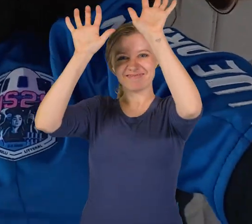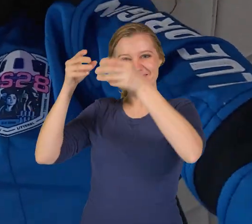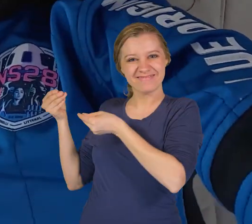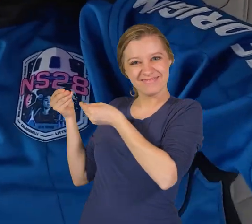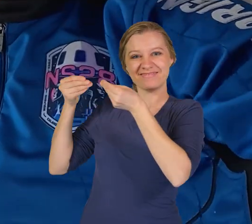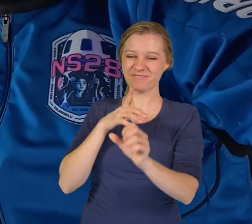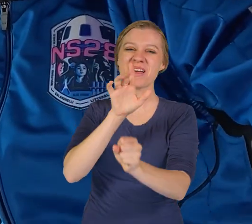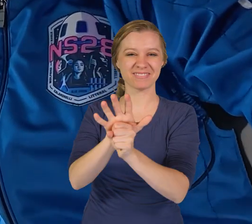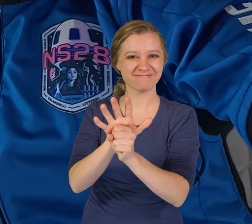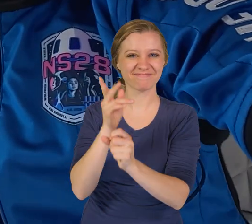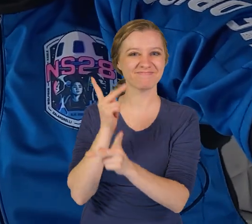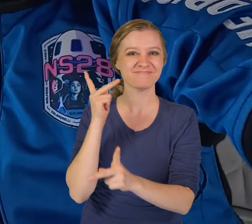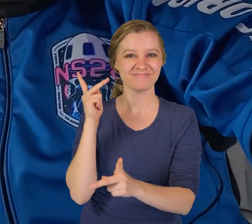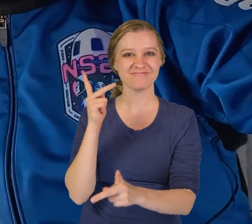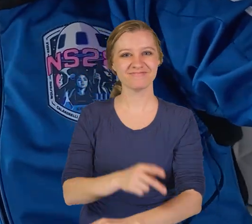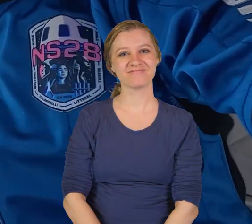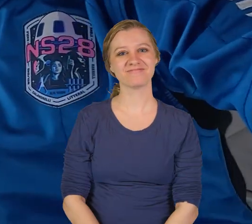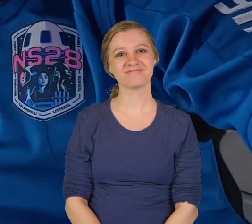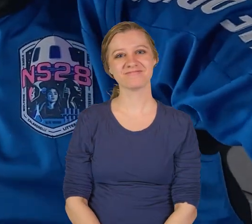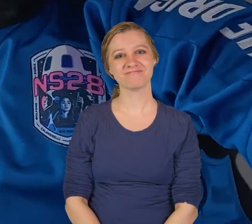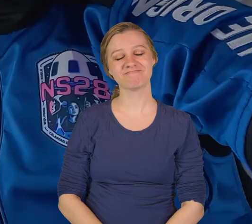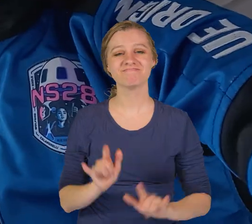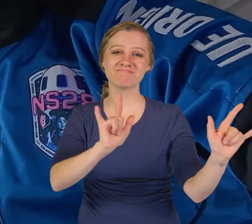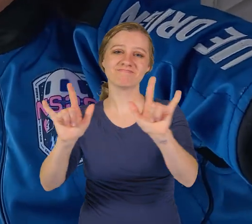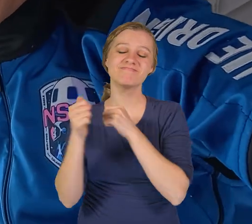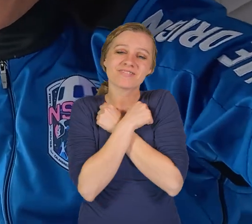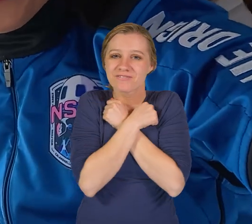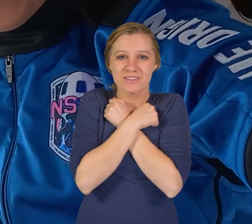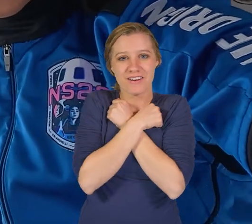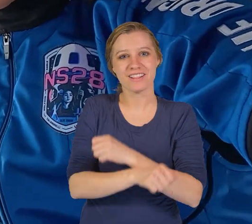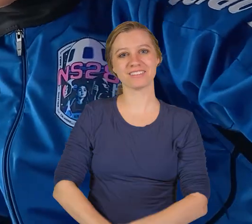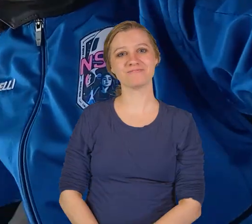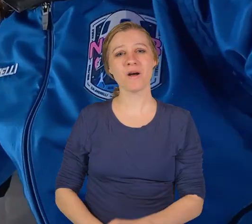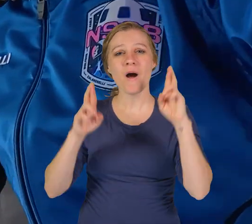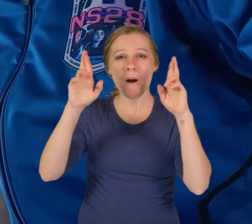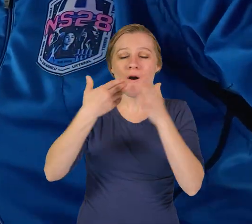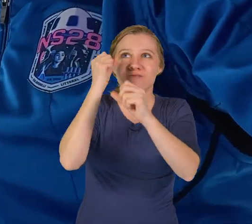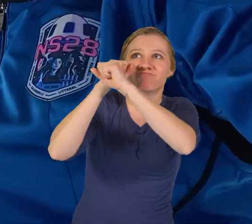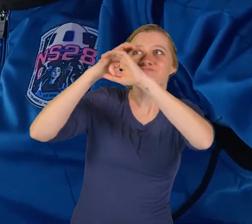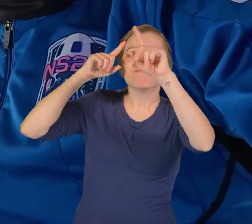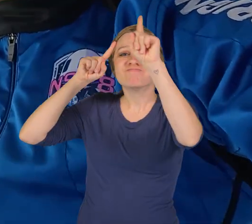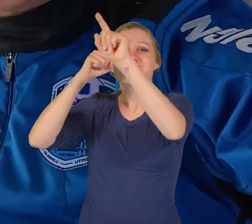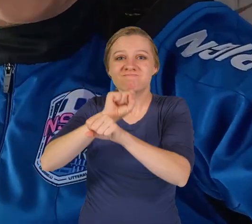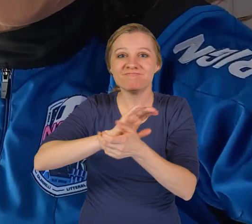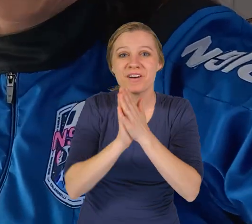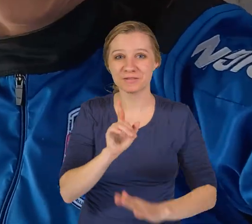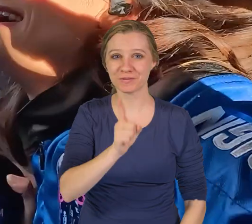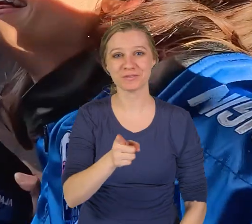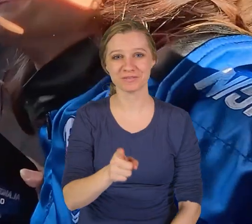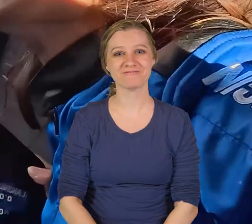To the stars, as promised. I love you all. I hope all your dreams come